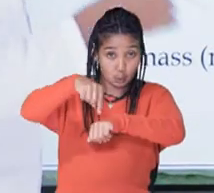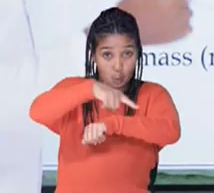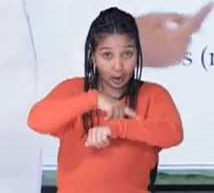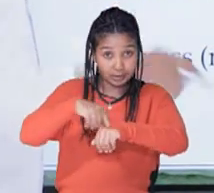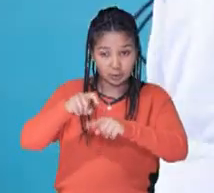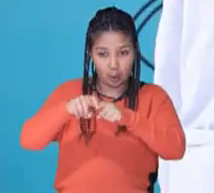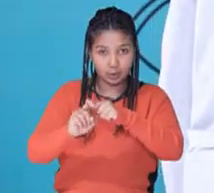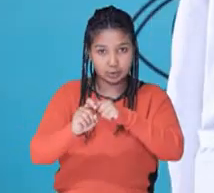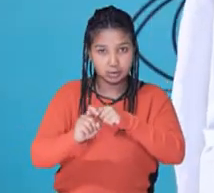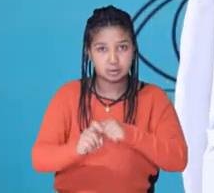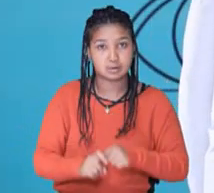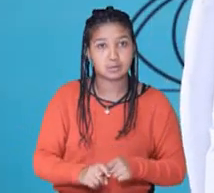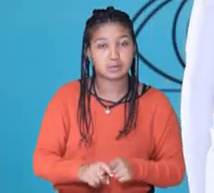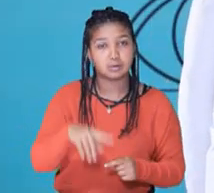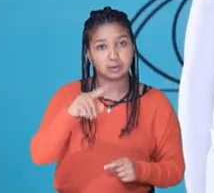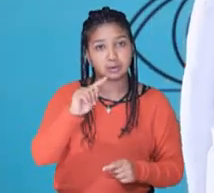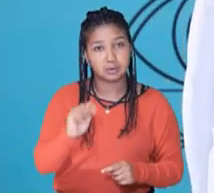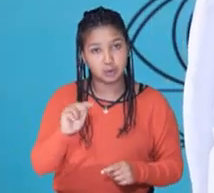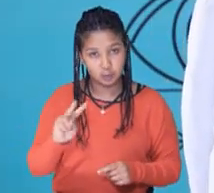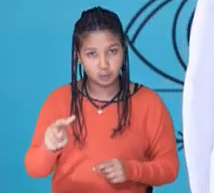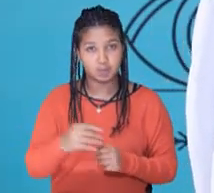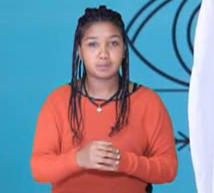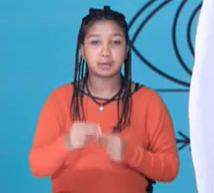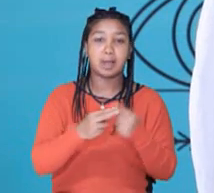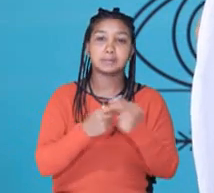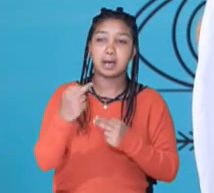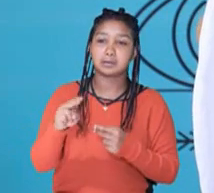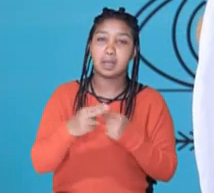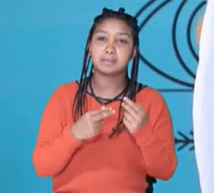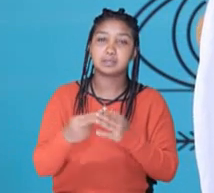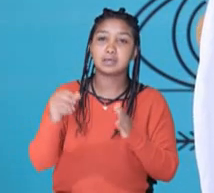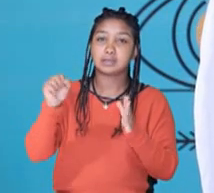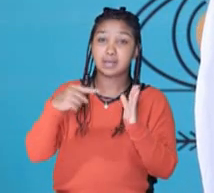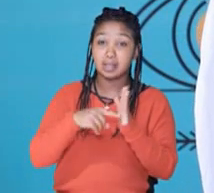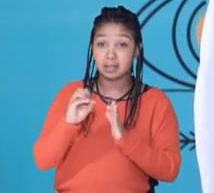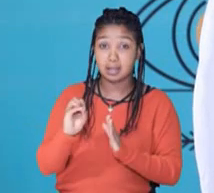counterclockwise torque. Tau 2 is equal to tension T2 times R times sine